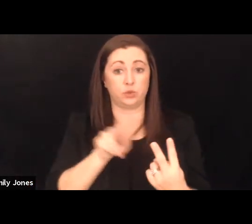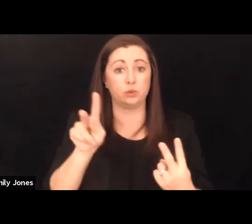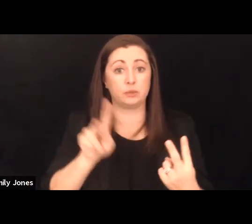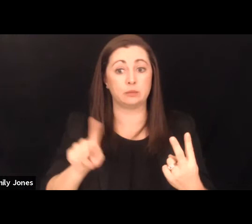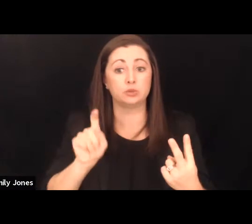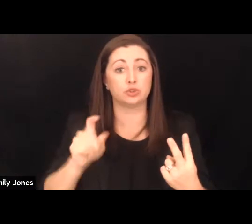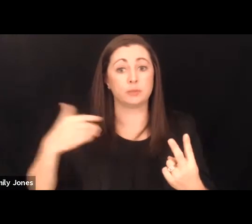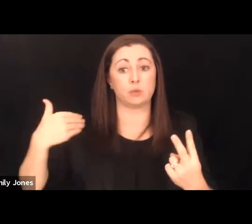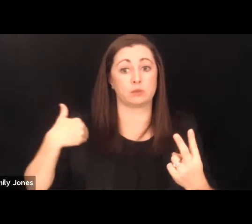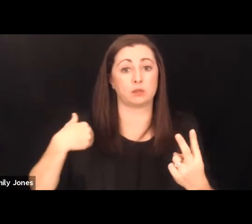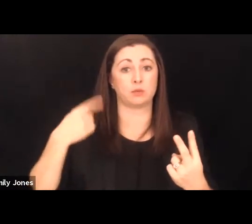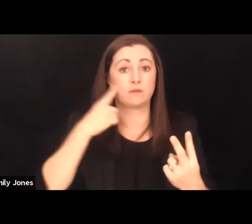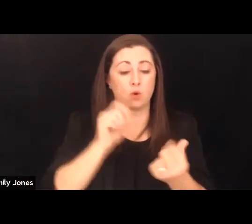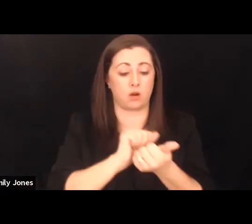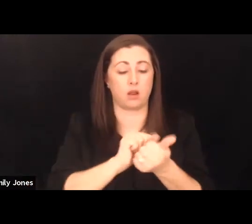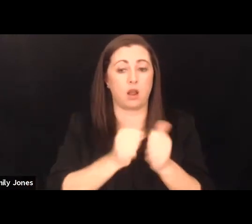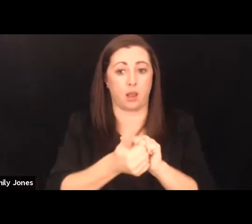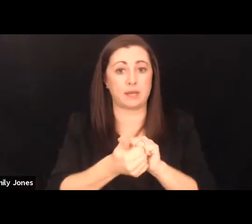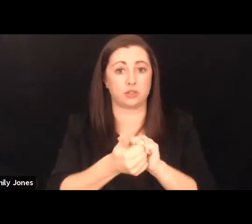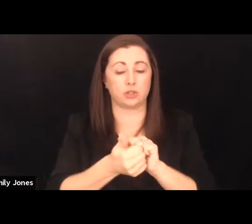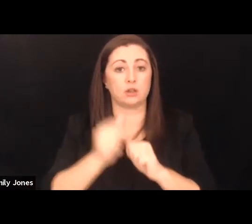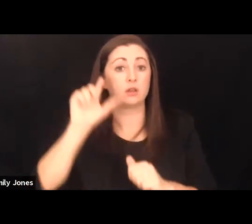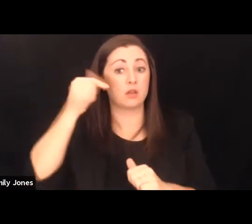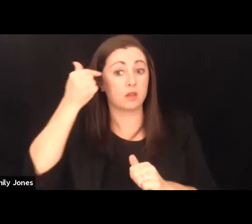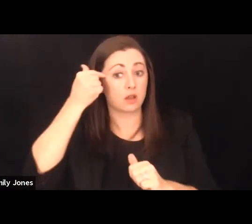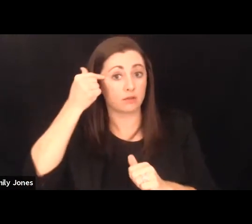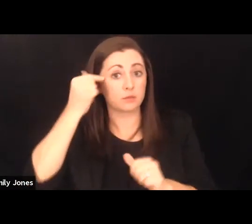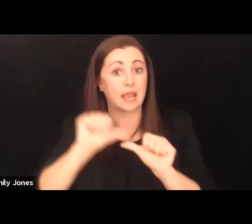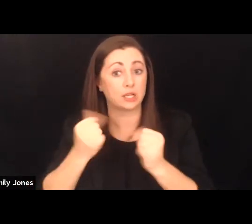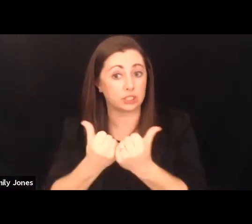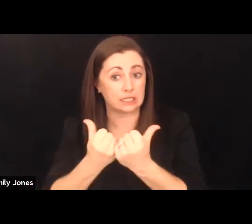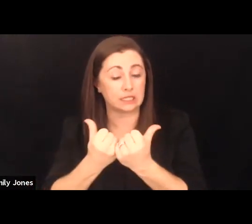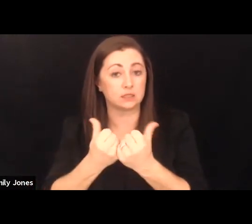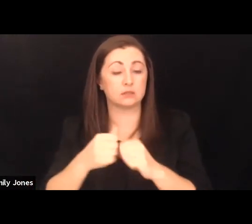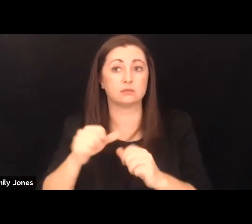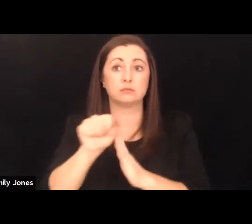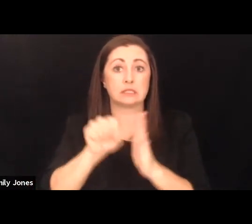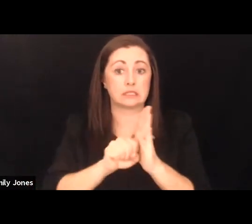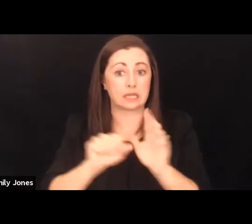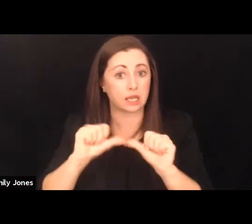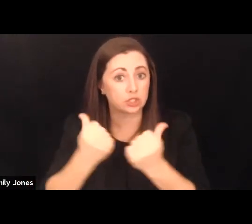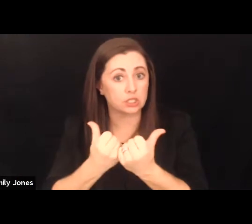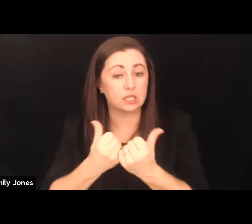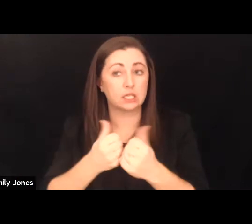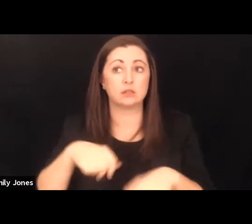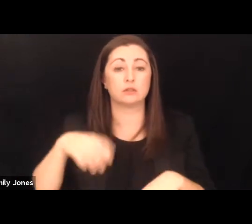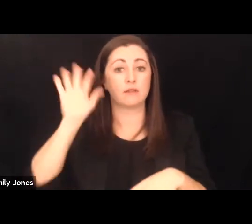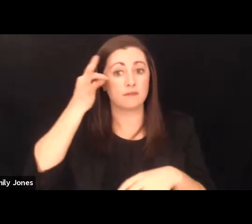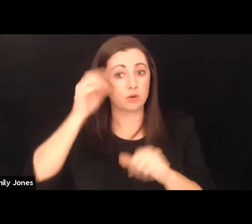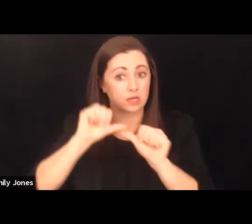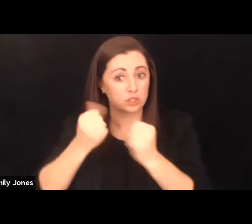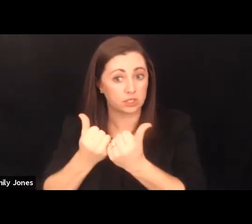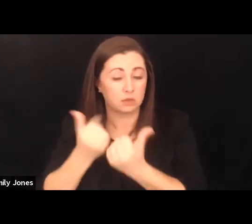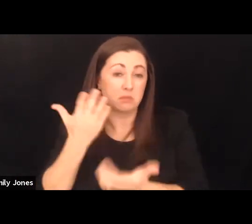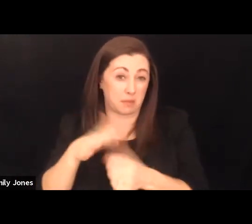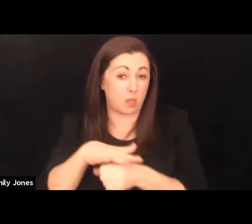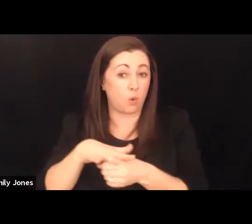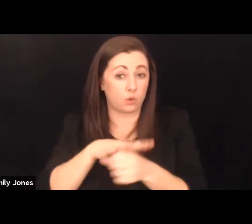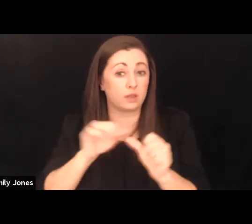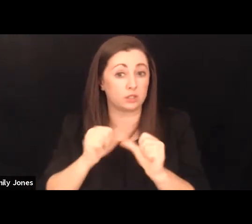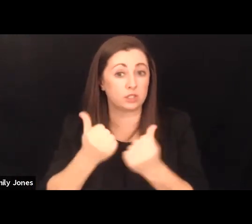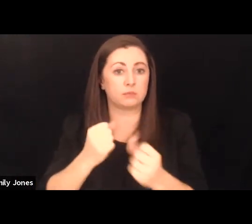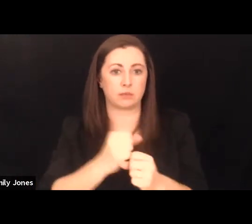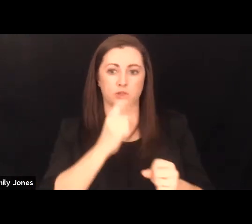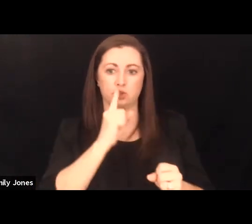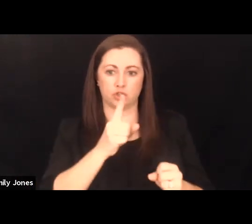accommodation. Government agencies, state, federal, maybe even local, to ensure that